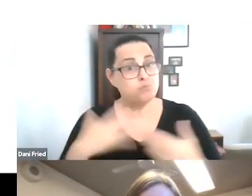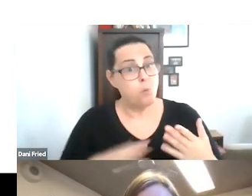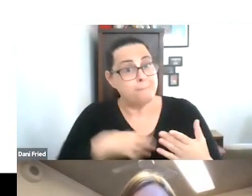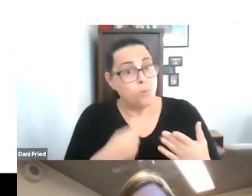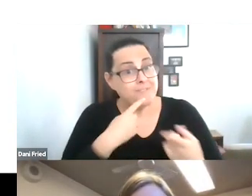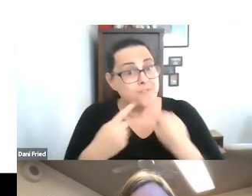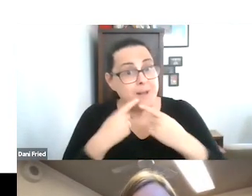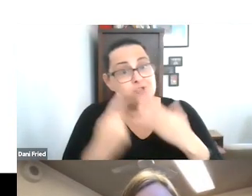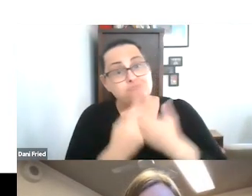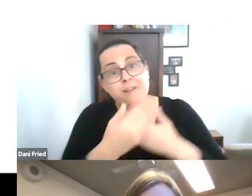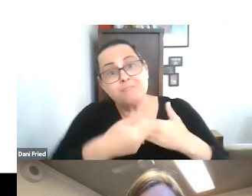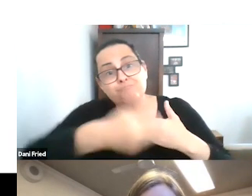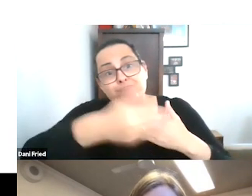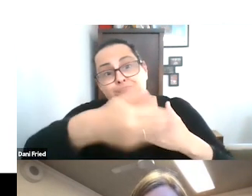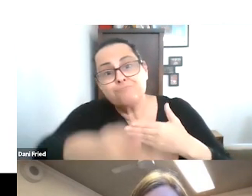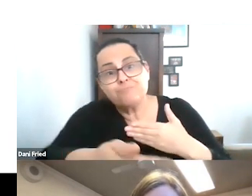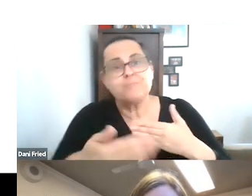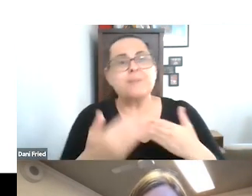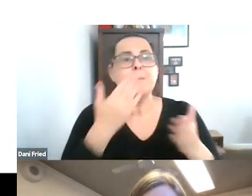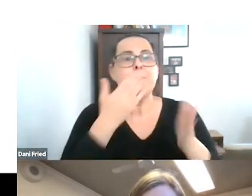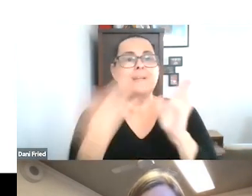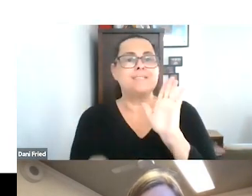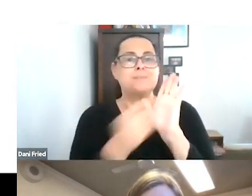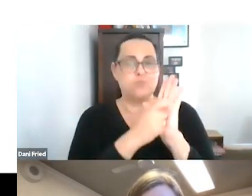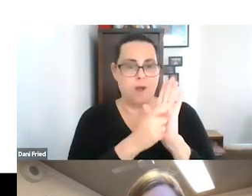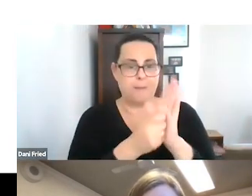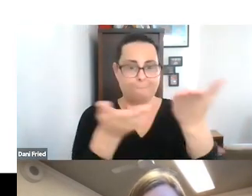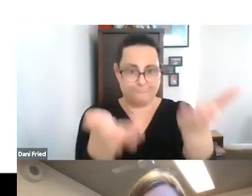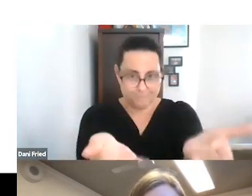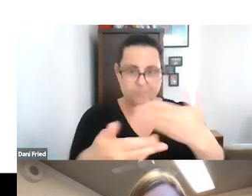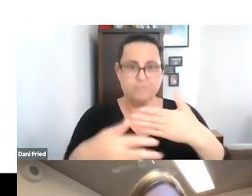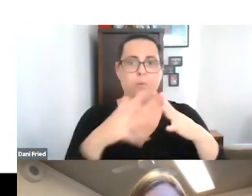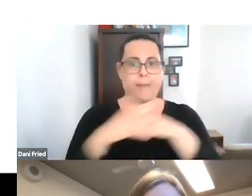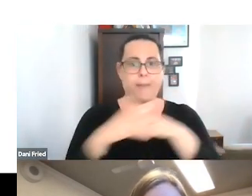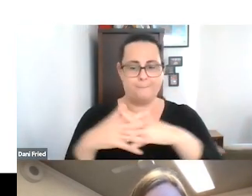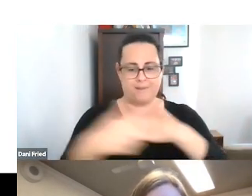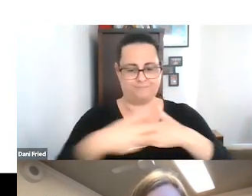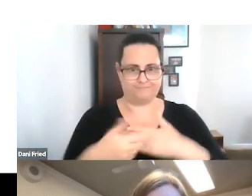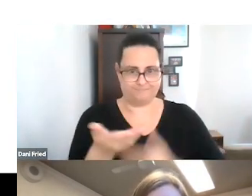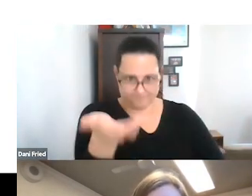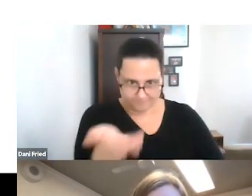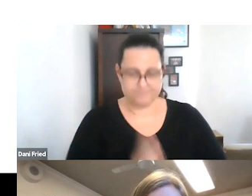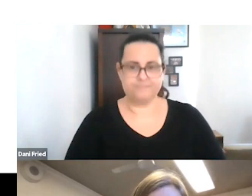our upcoming events and news, please subscribe by going to our website,